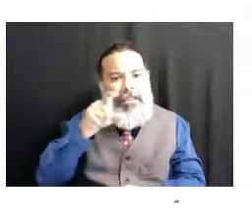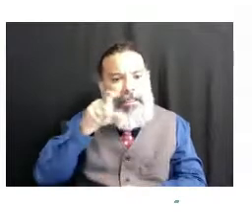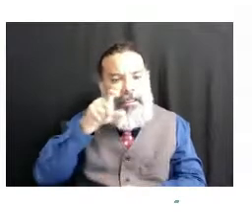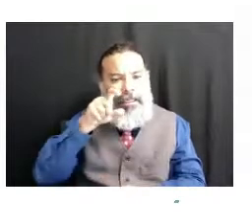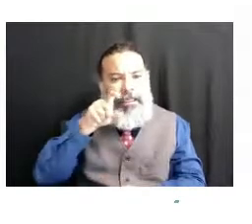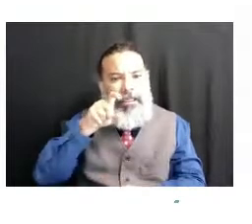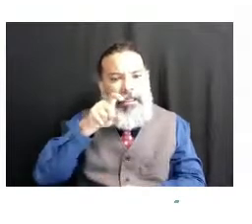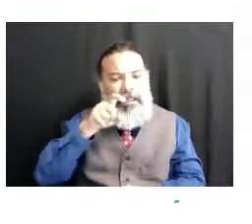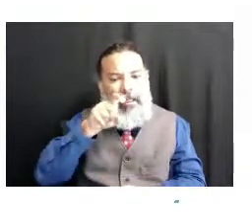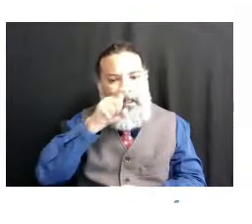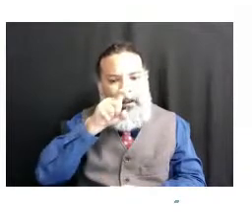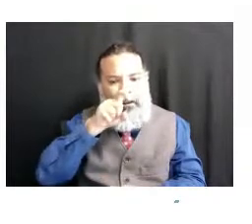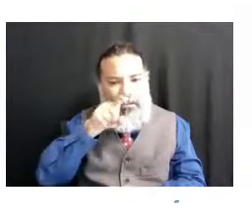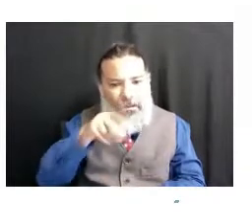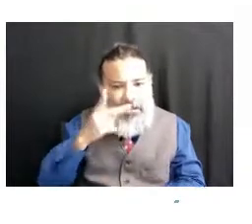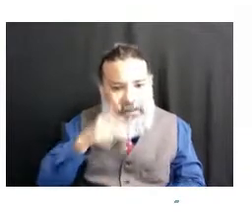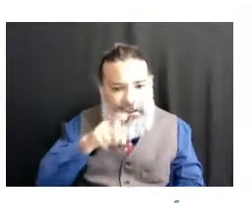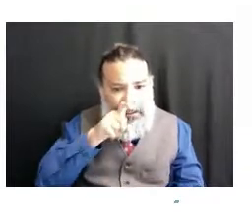see the eagle?